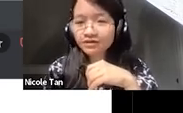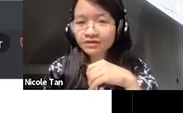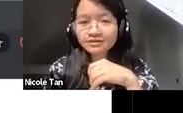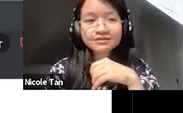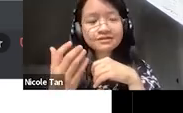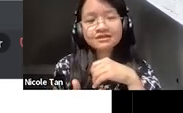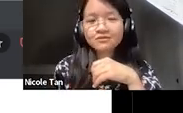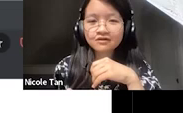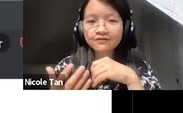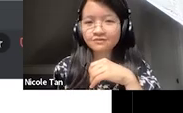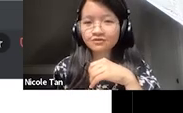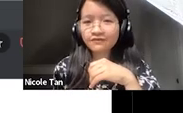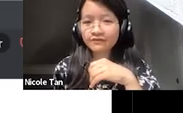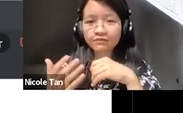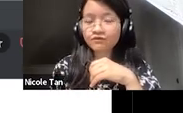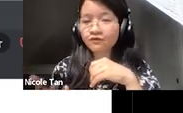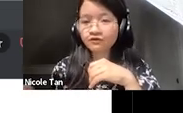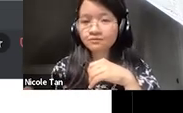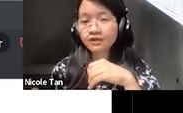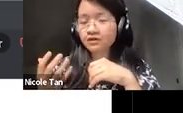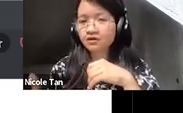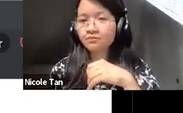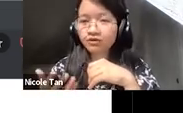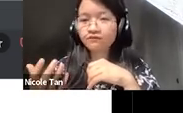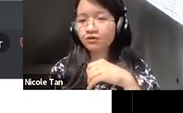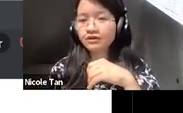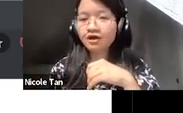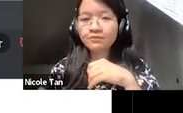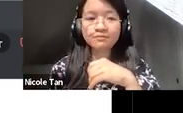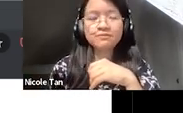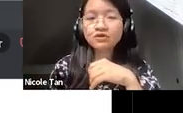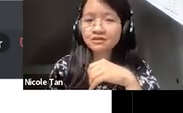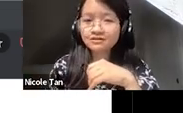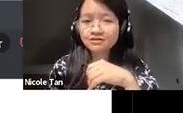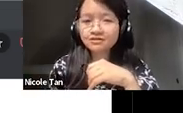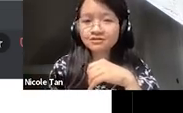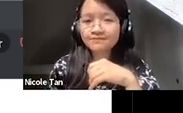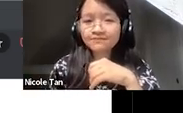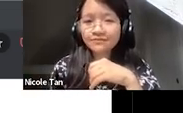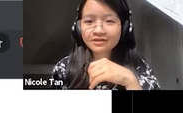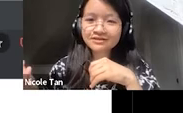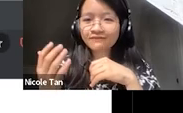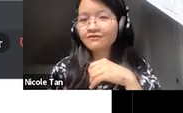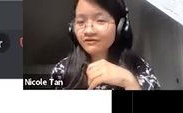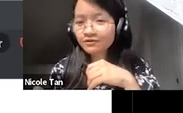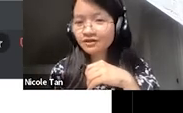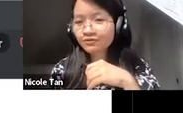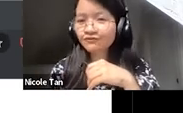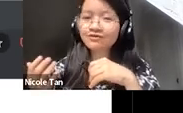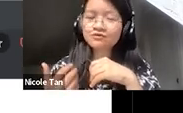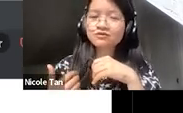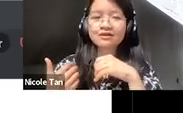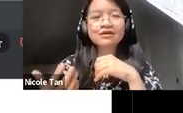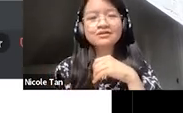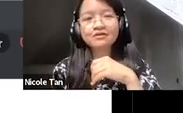2021, 66% of customers found that review photos played an important role in helping them make purchasing decisions. 75%